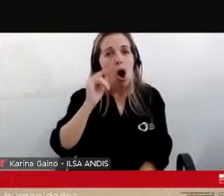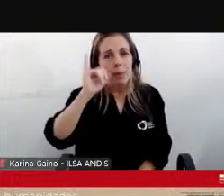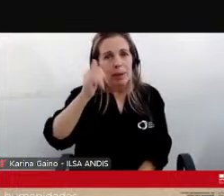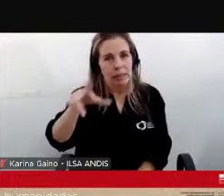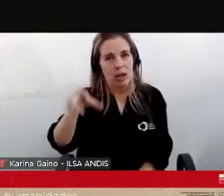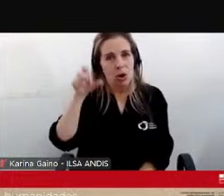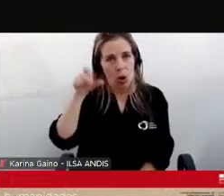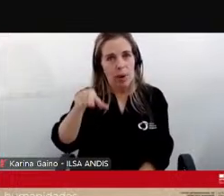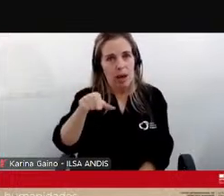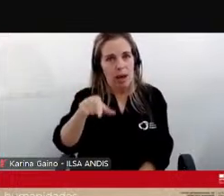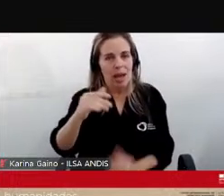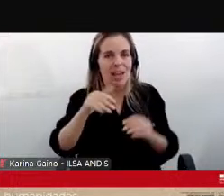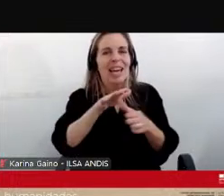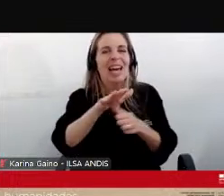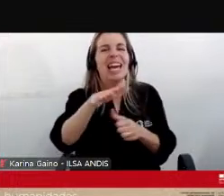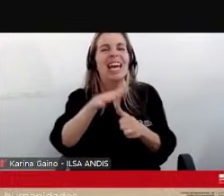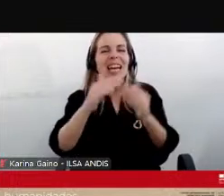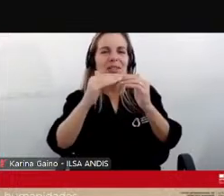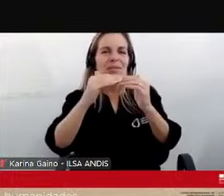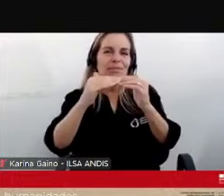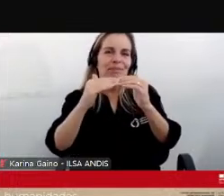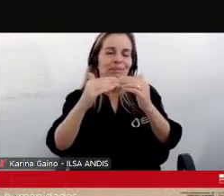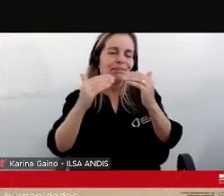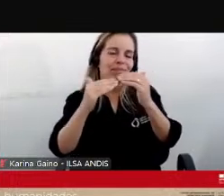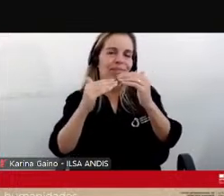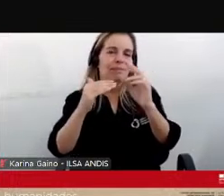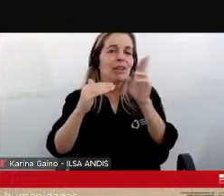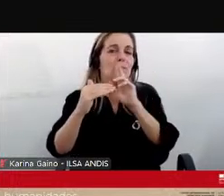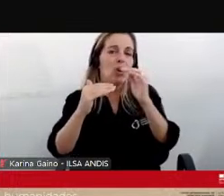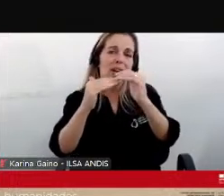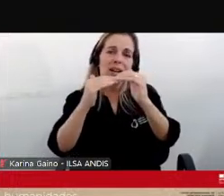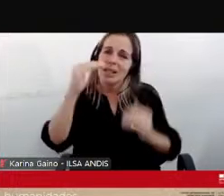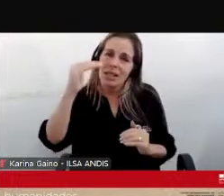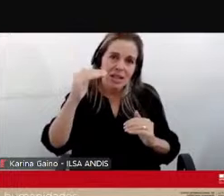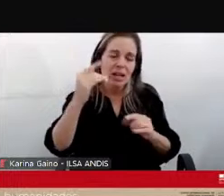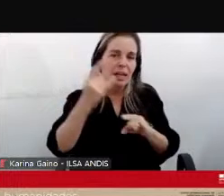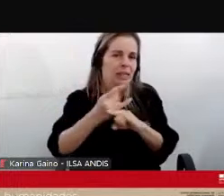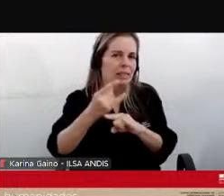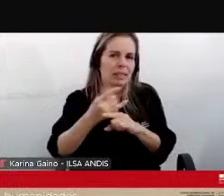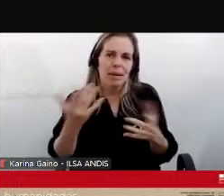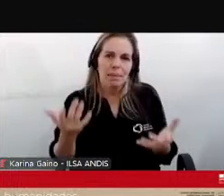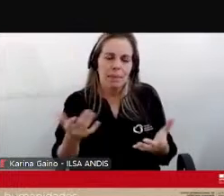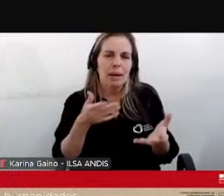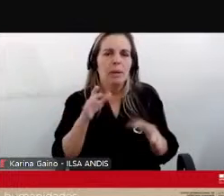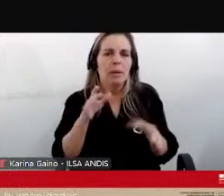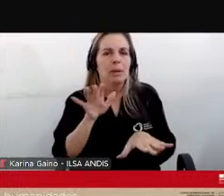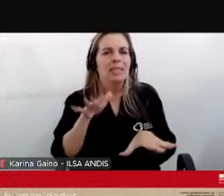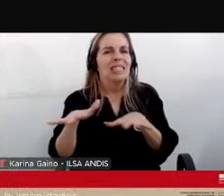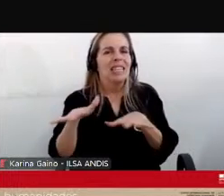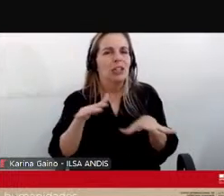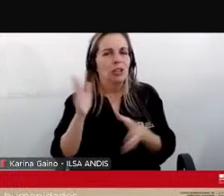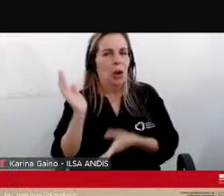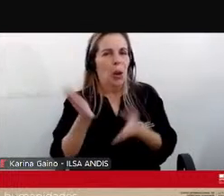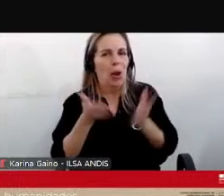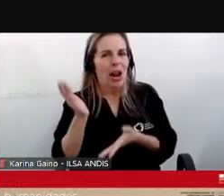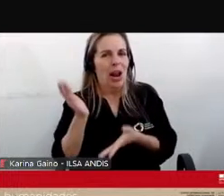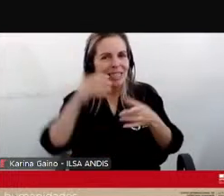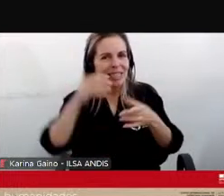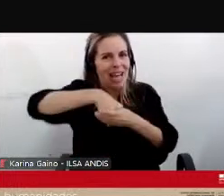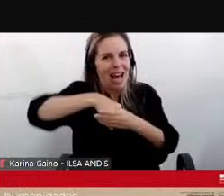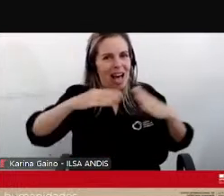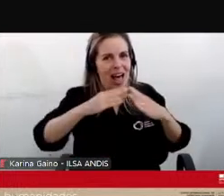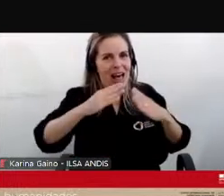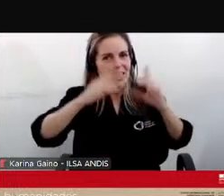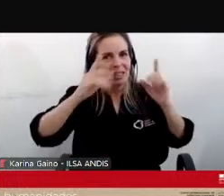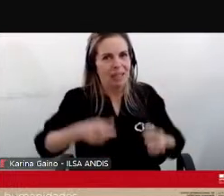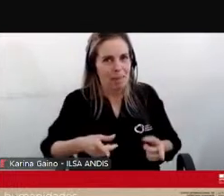domestic violence. And in some cases, we do see wage withholdings as well. For example, some workers aren't